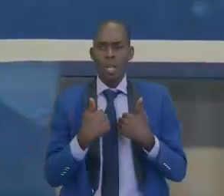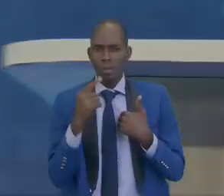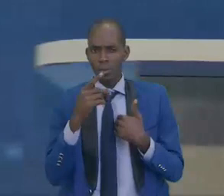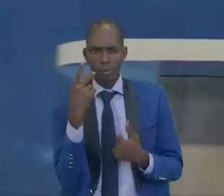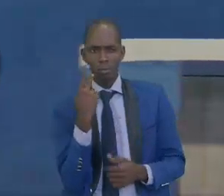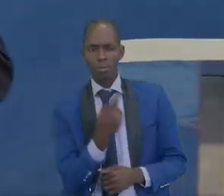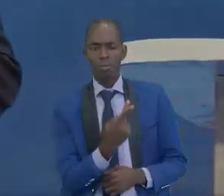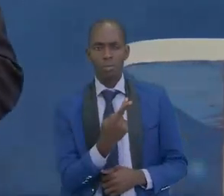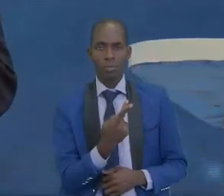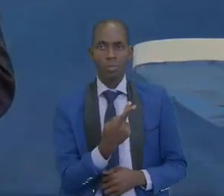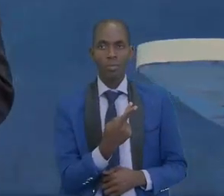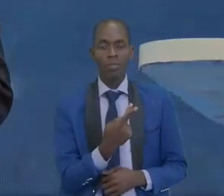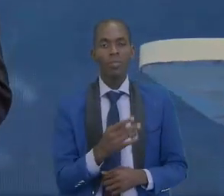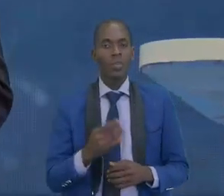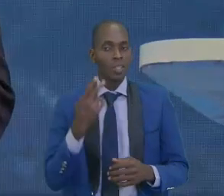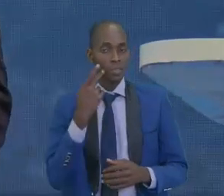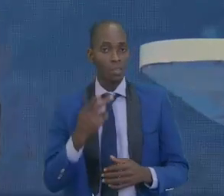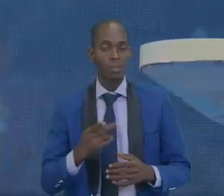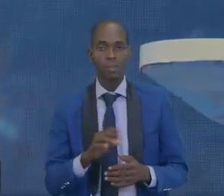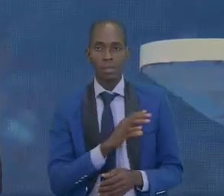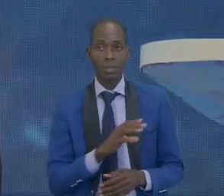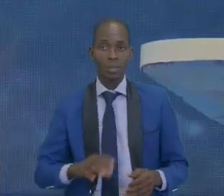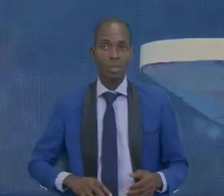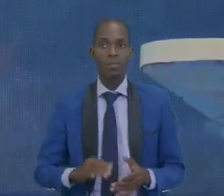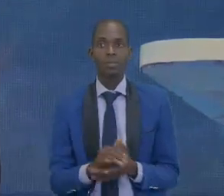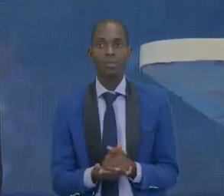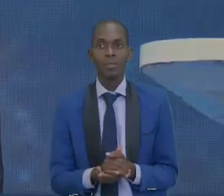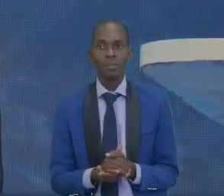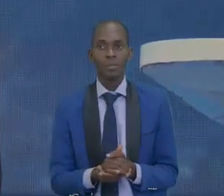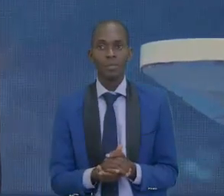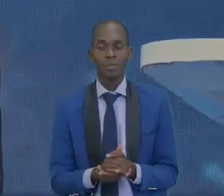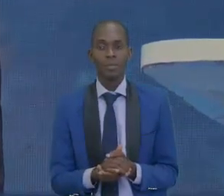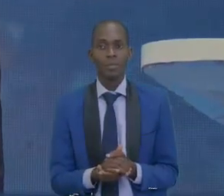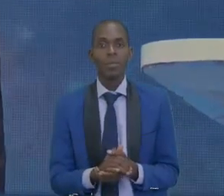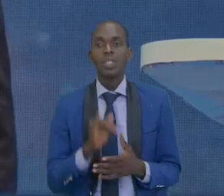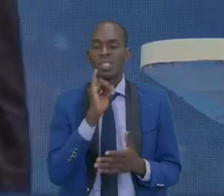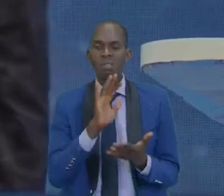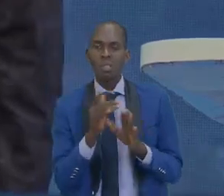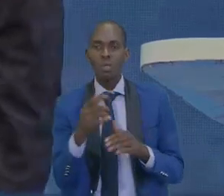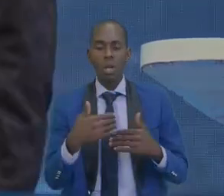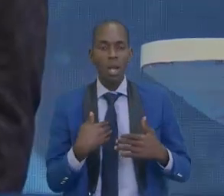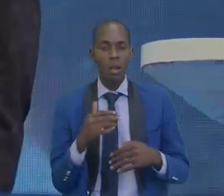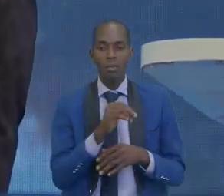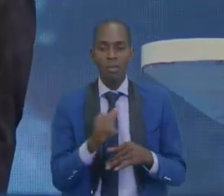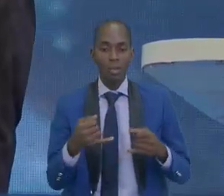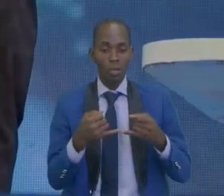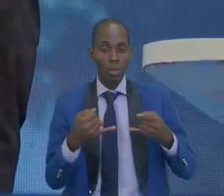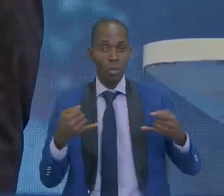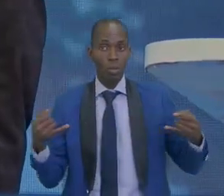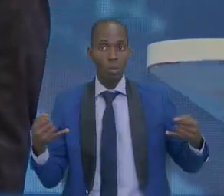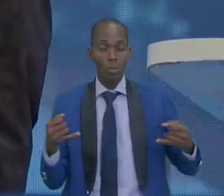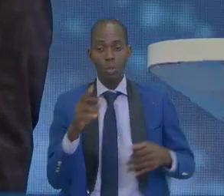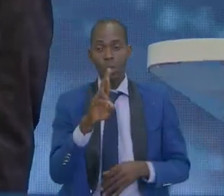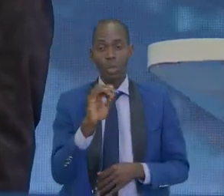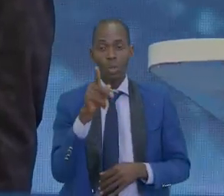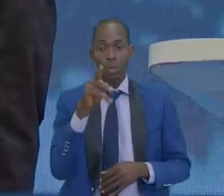Let me illustrate like this. Illustrate, you have a rope. He holds that